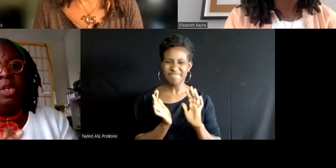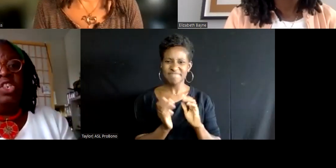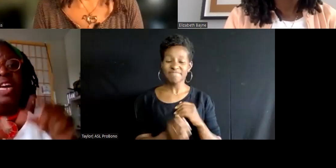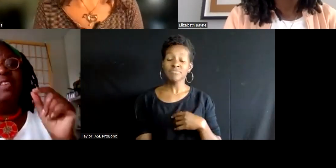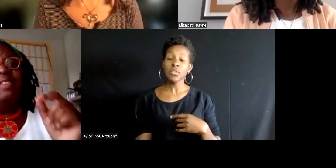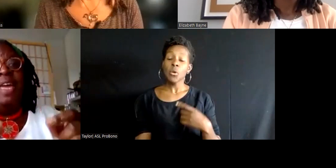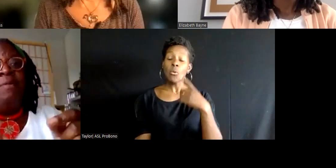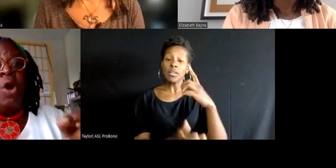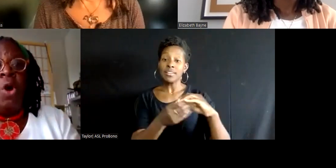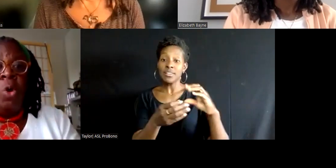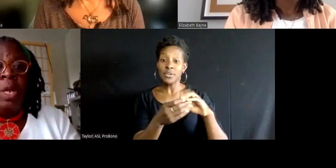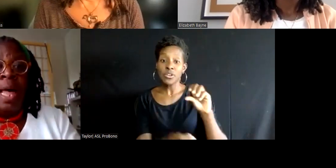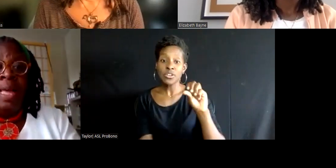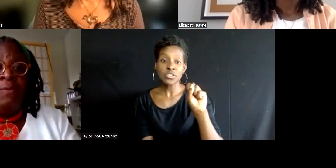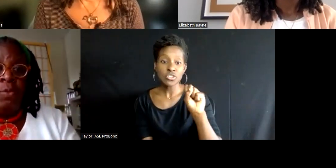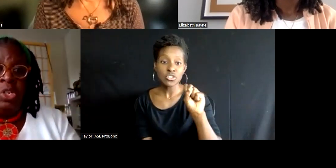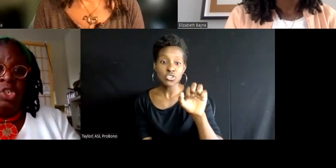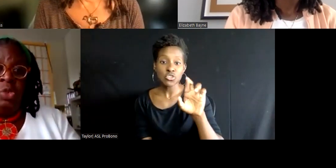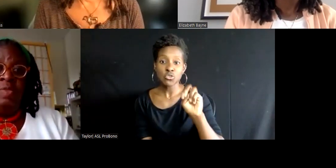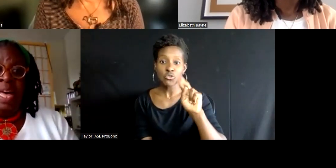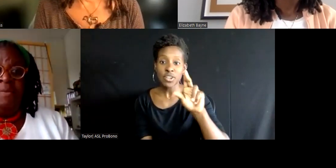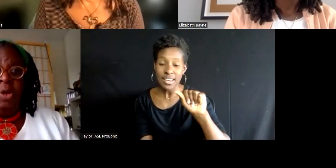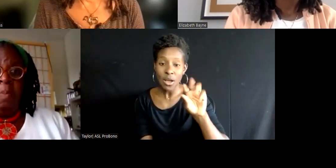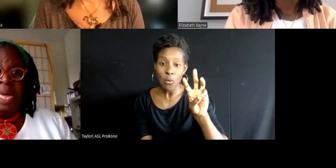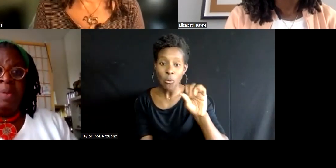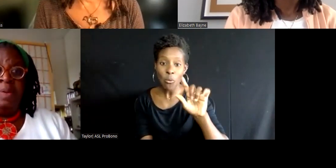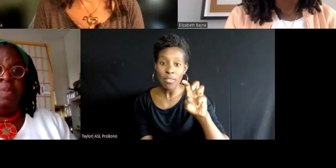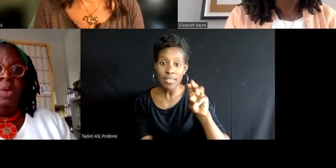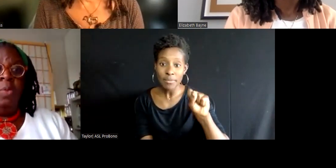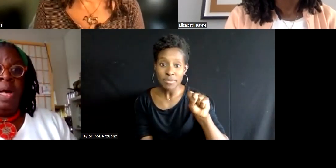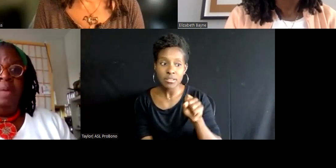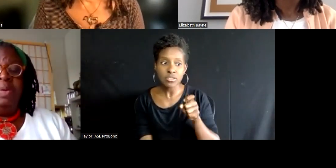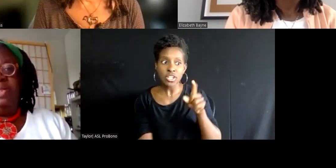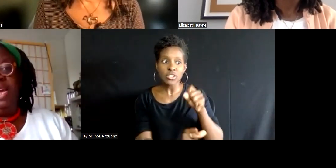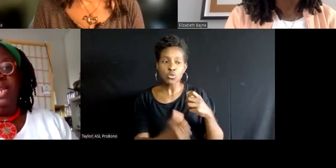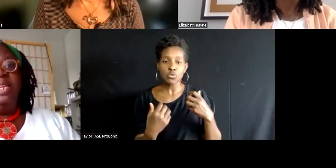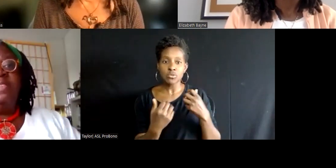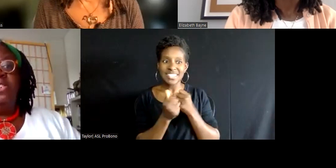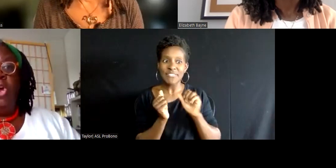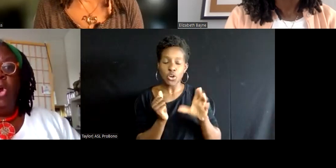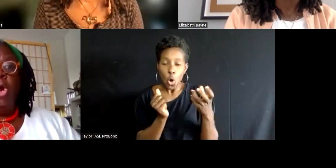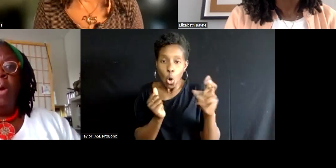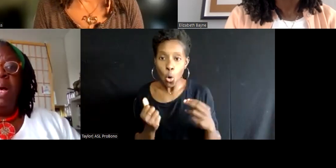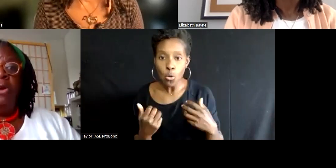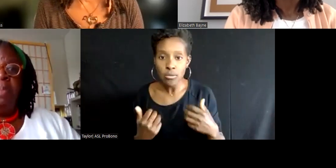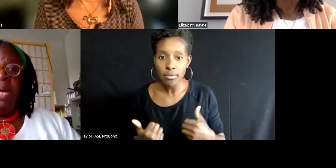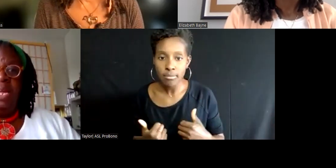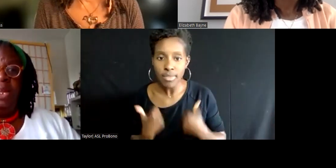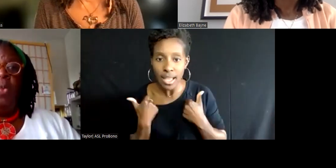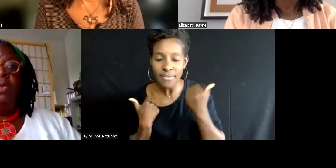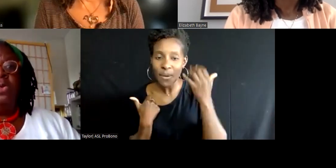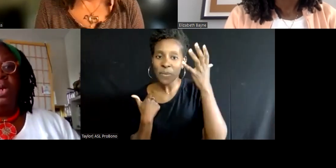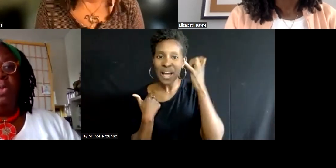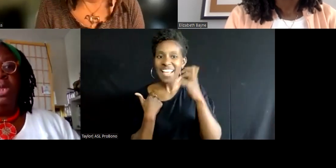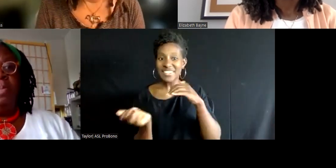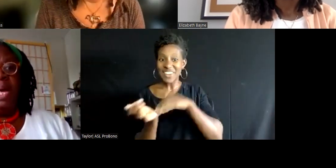Williams. She had to save her own life when she was having her baby. Why? Because they didn't listen to her about her